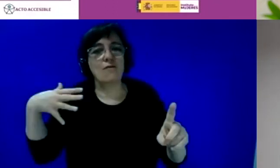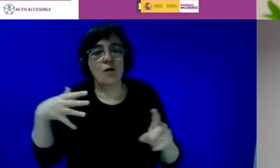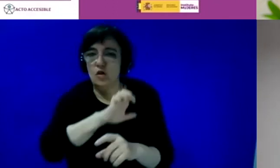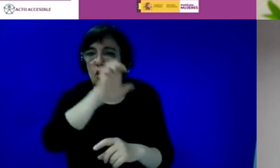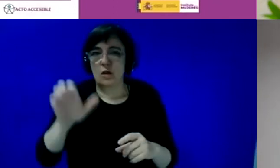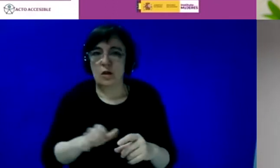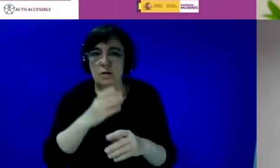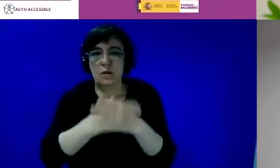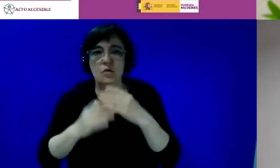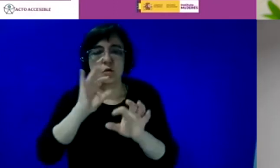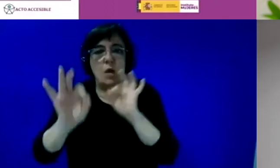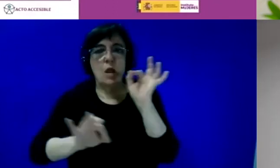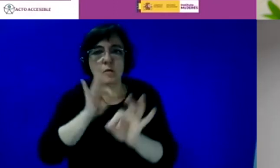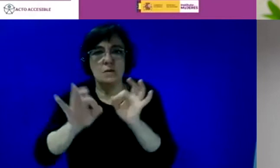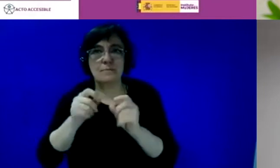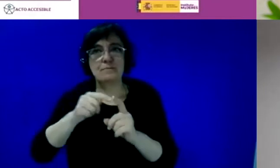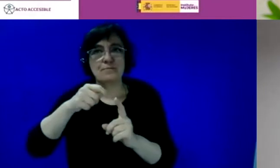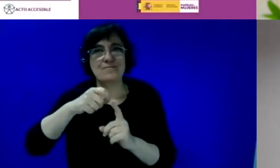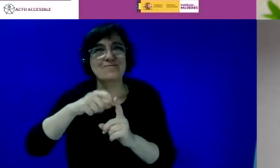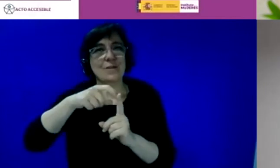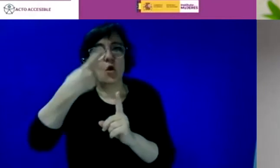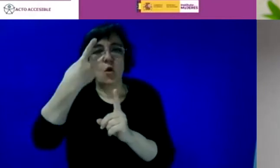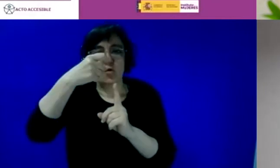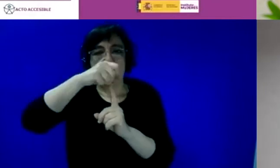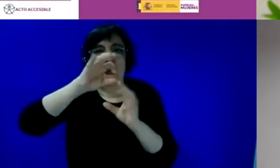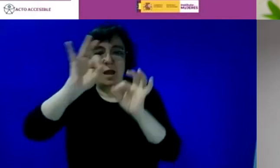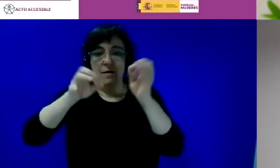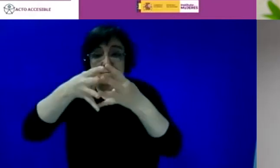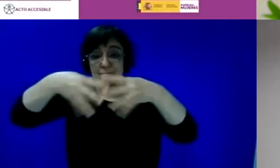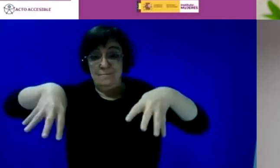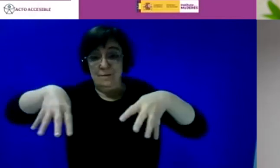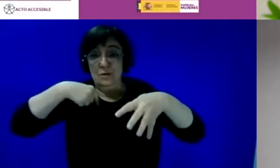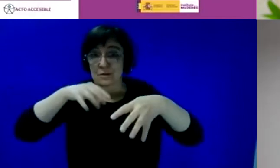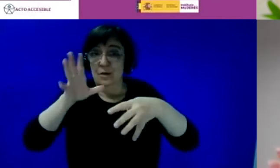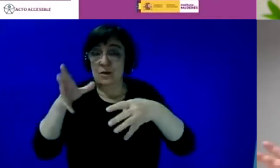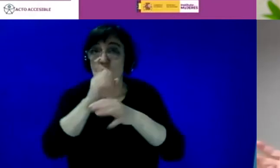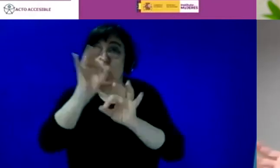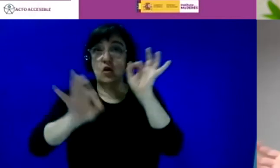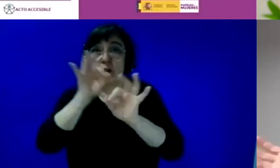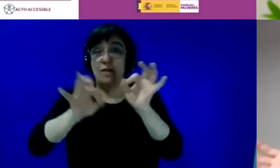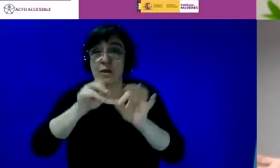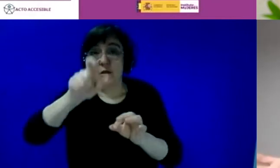organization of organizations of people with disabilities in Europe. We're not a humanitarian organization that's,